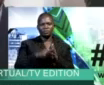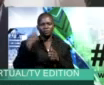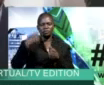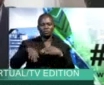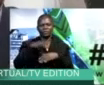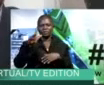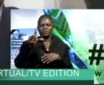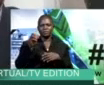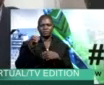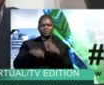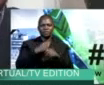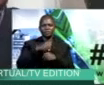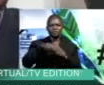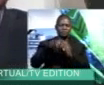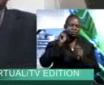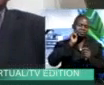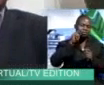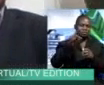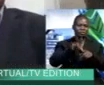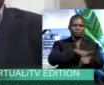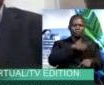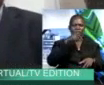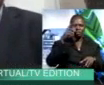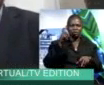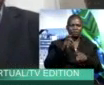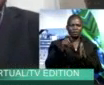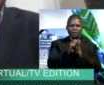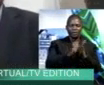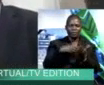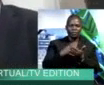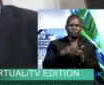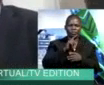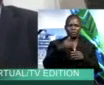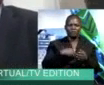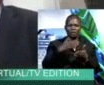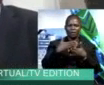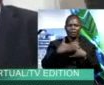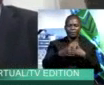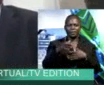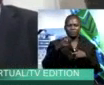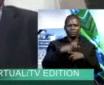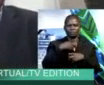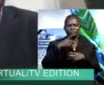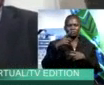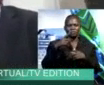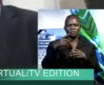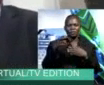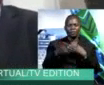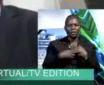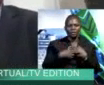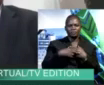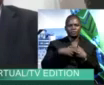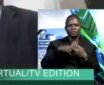30 years. In Nigeria, the longest term money that we have, apart from some of the government bonds, if you look at bank